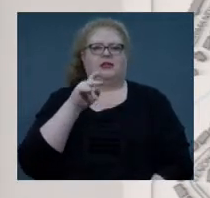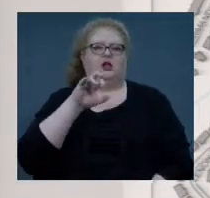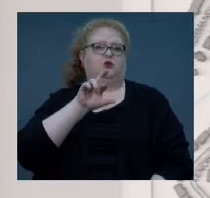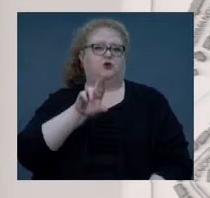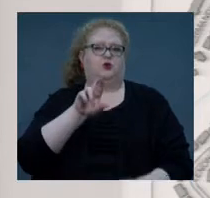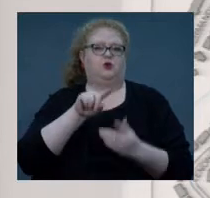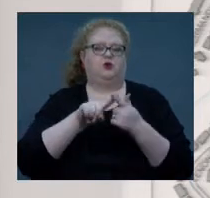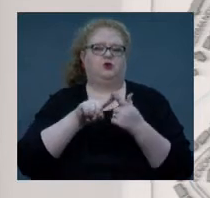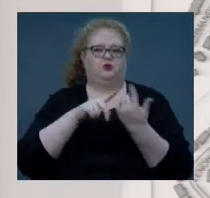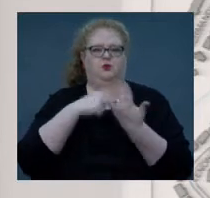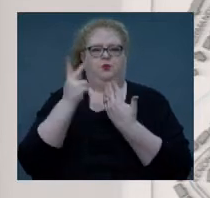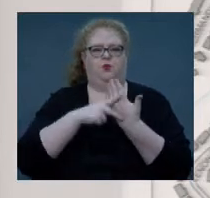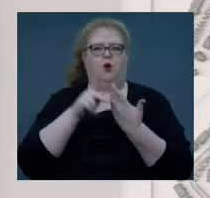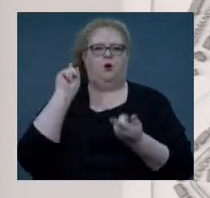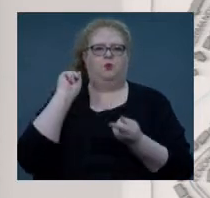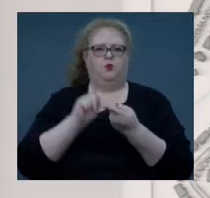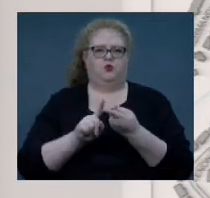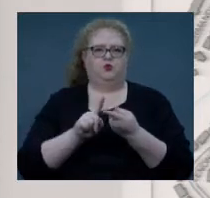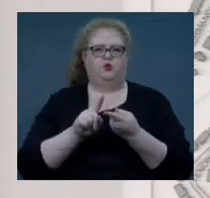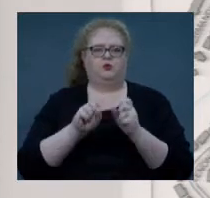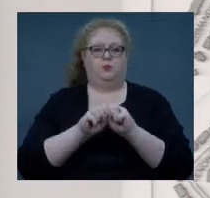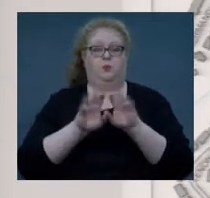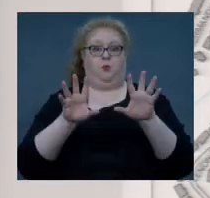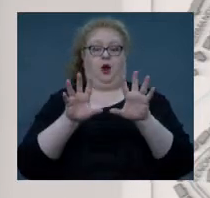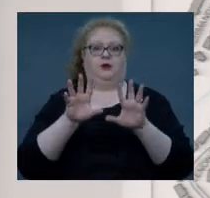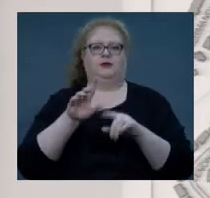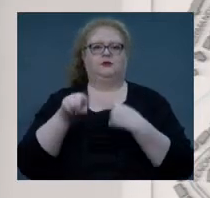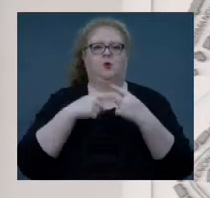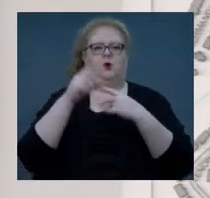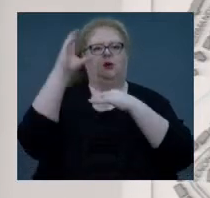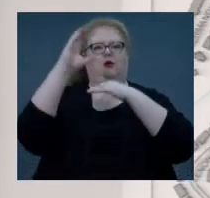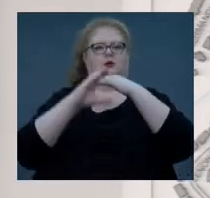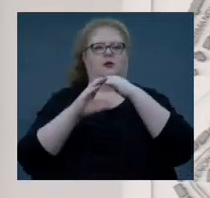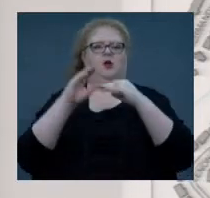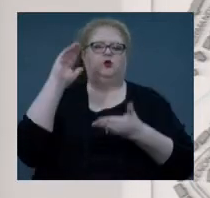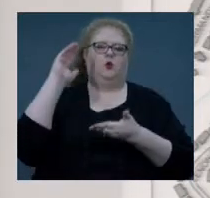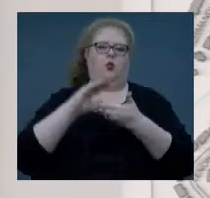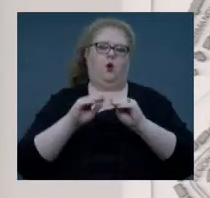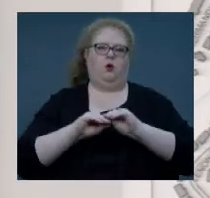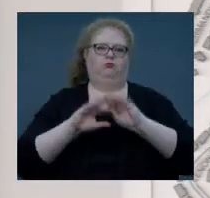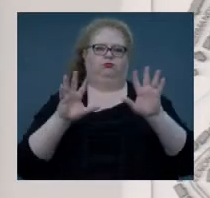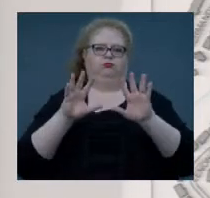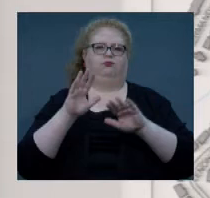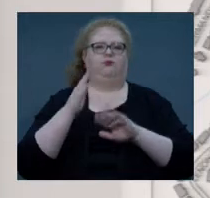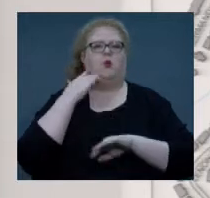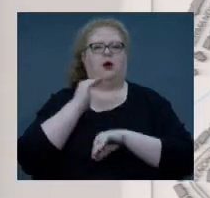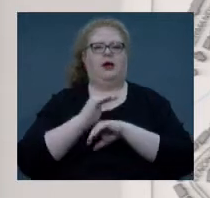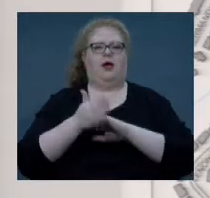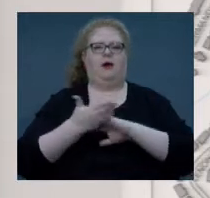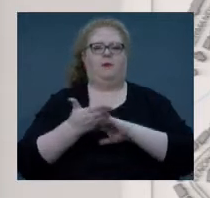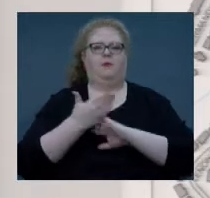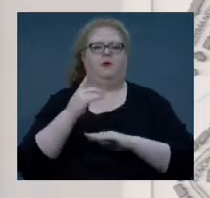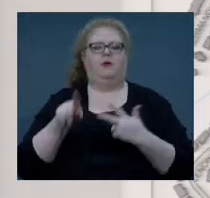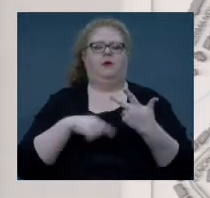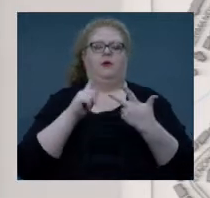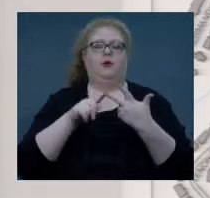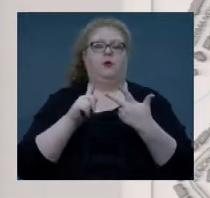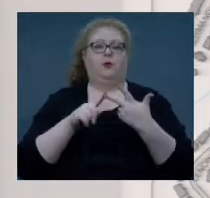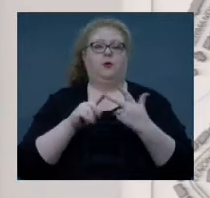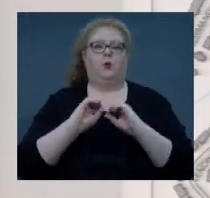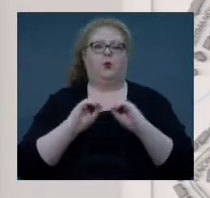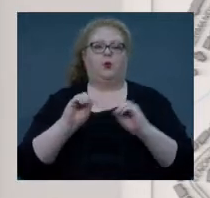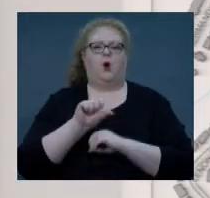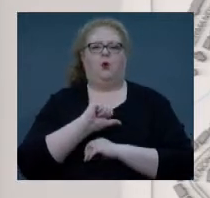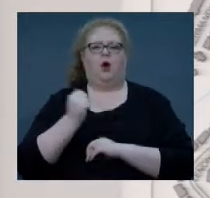to reduce the brightness of the sign at dusk to a lower level for nighttime operation. And 3, there is to be no